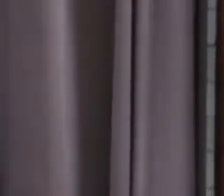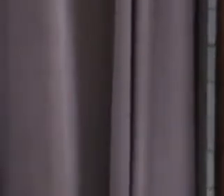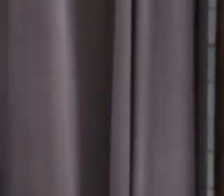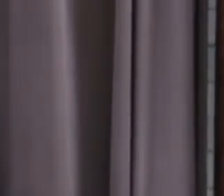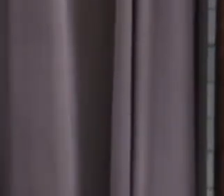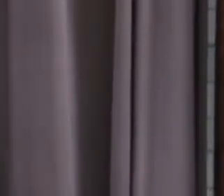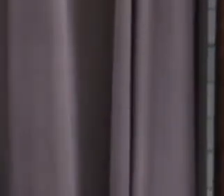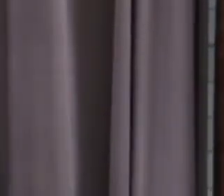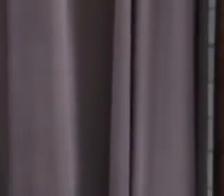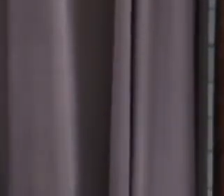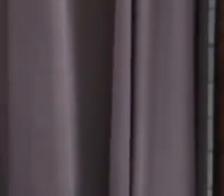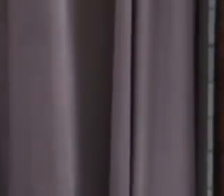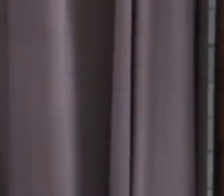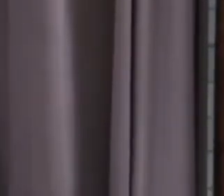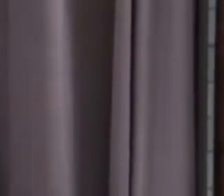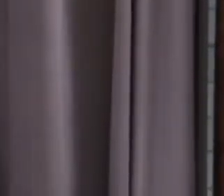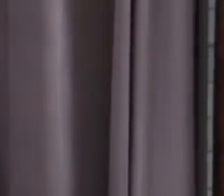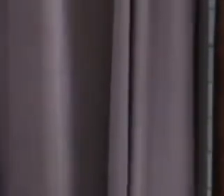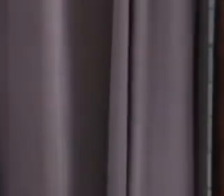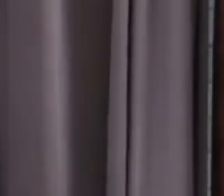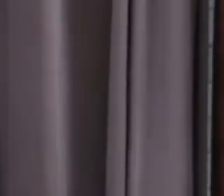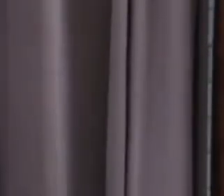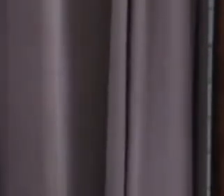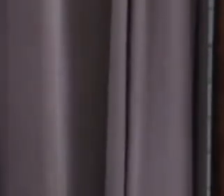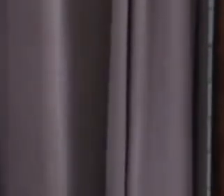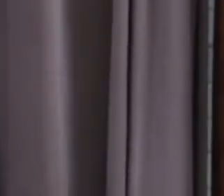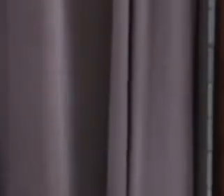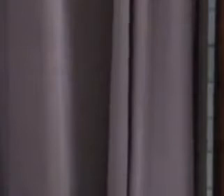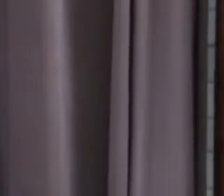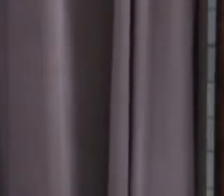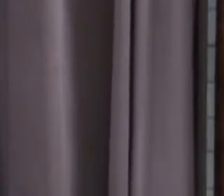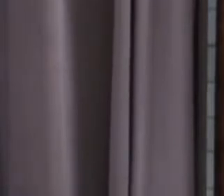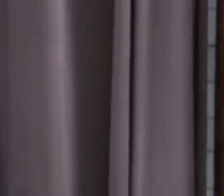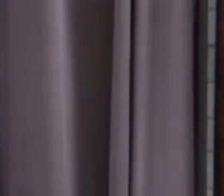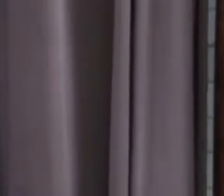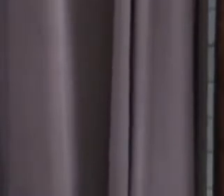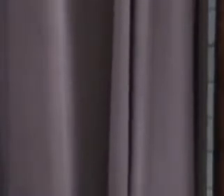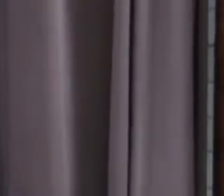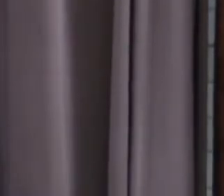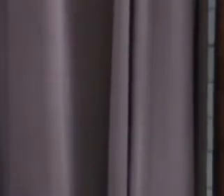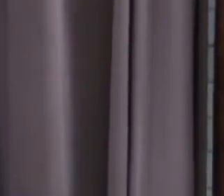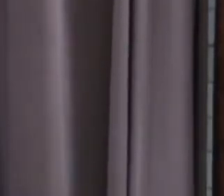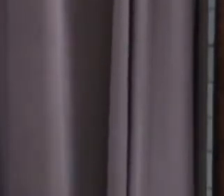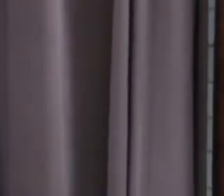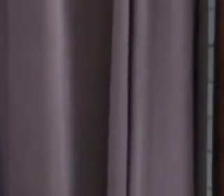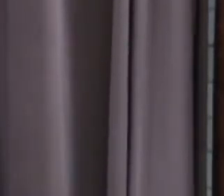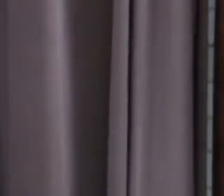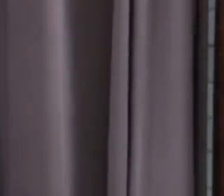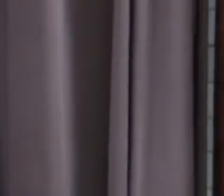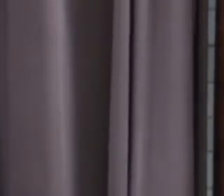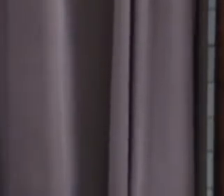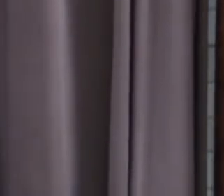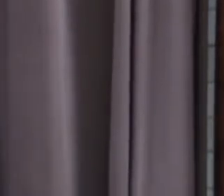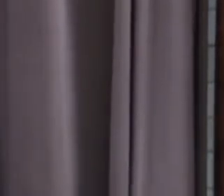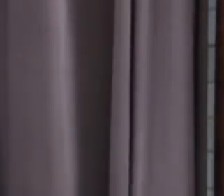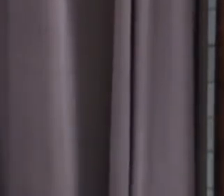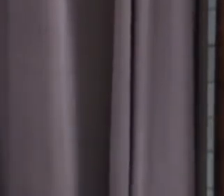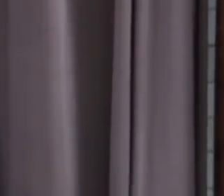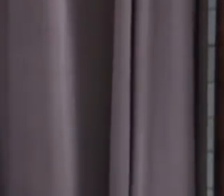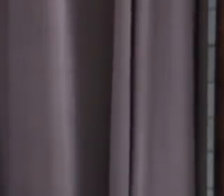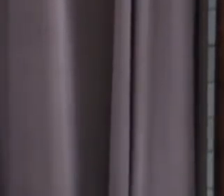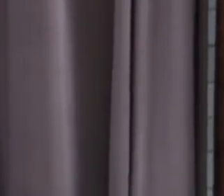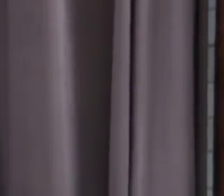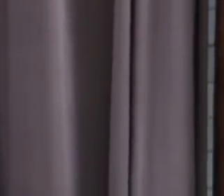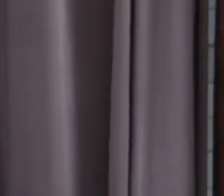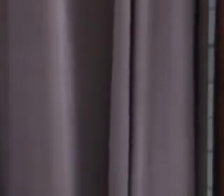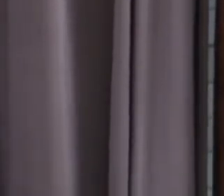it. And because we want to keep some focus, we want to address the issue